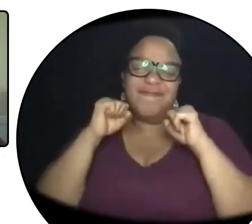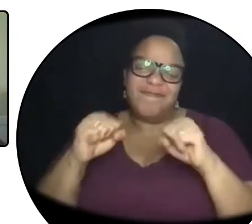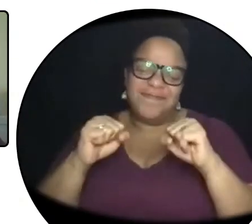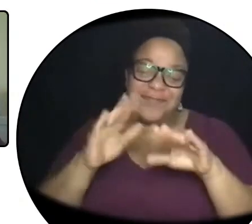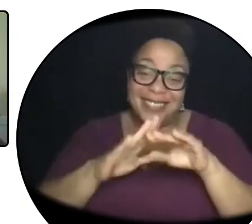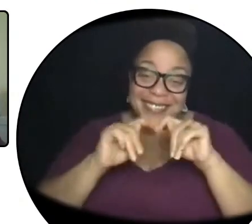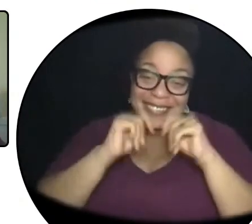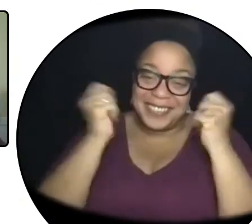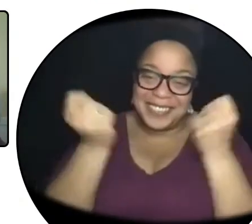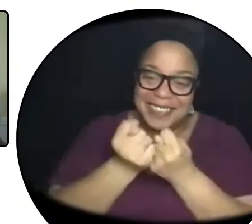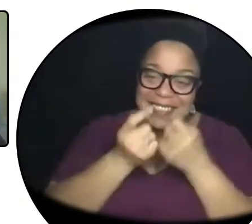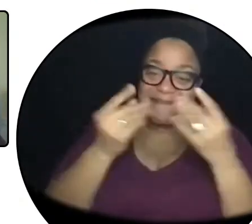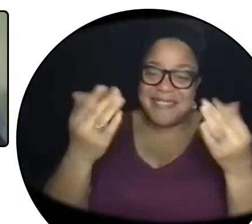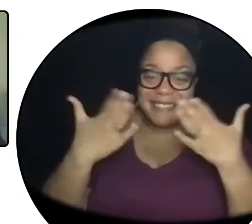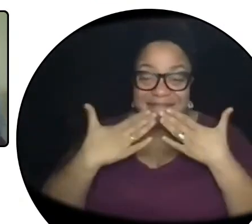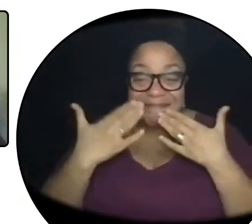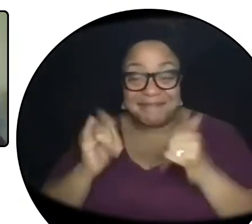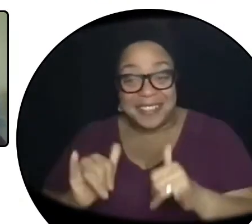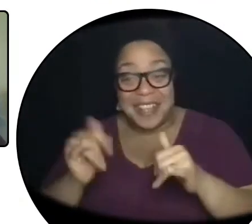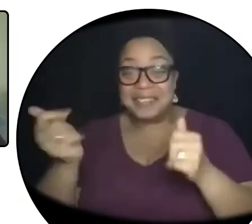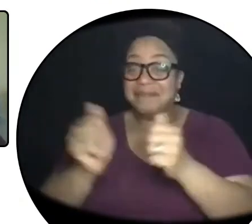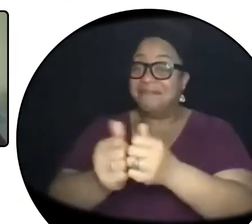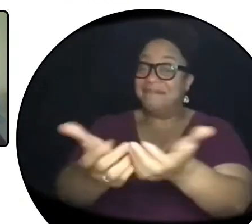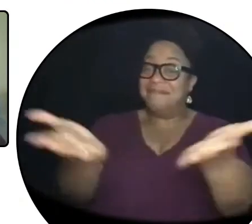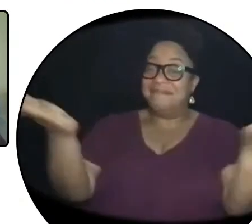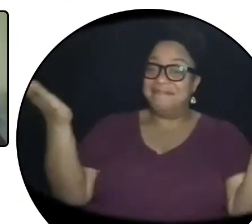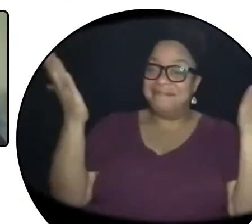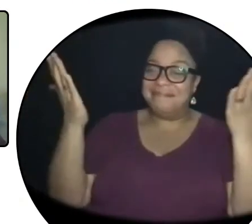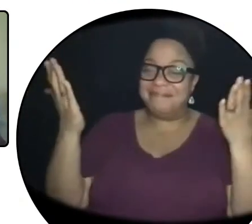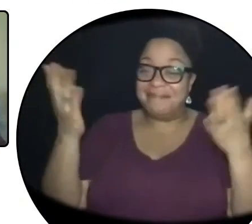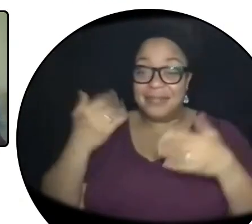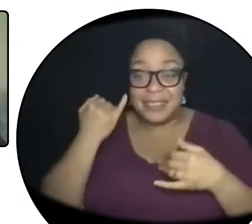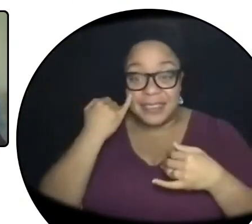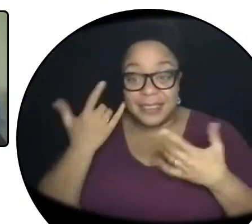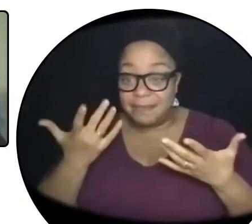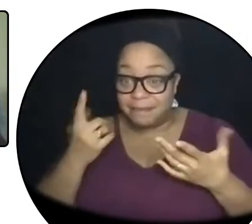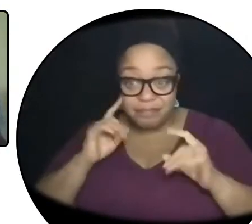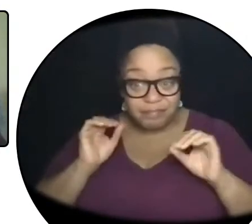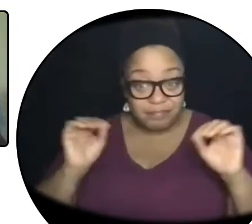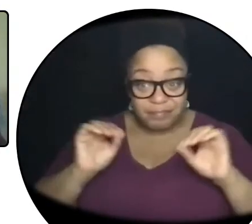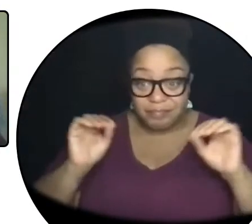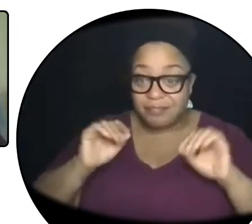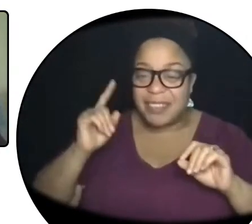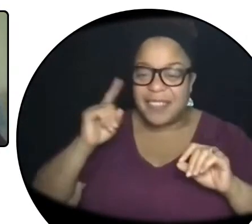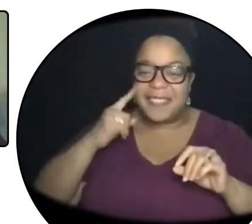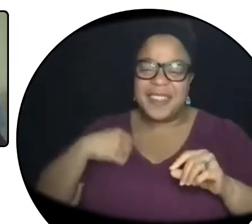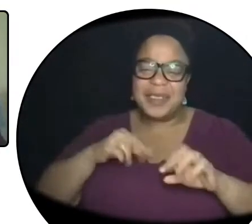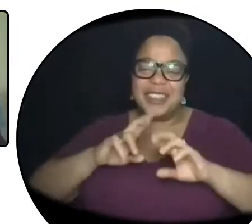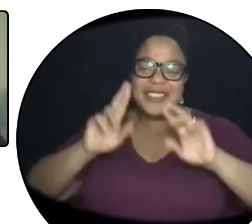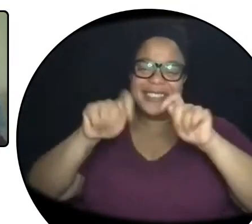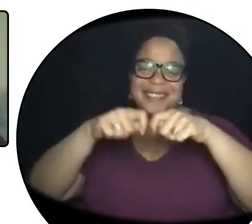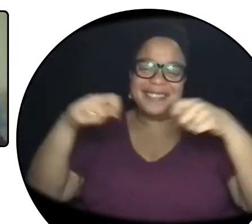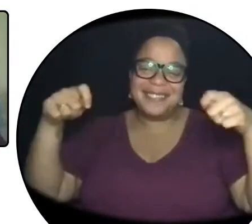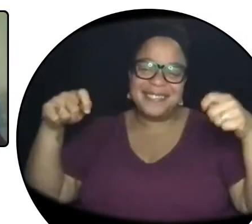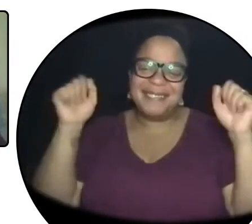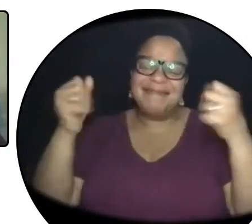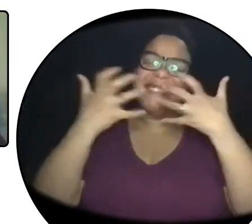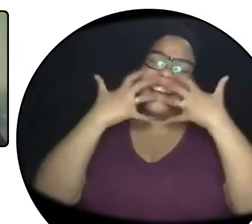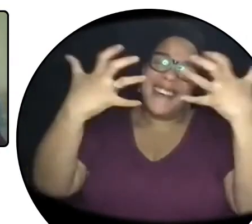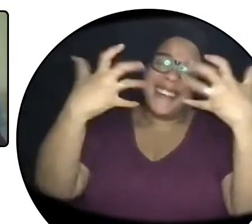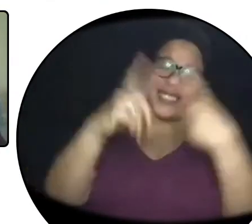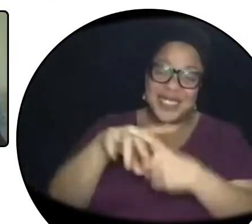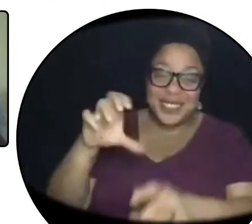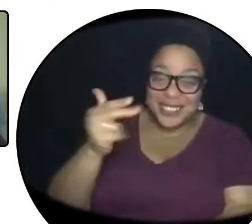Thank you. Thank you, Makani, for getting us all together and organized today. It's lovely to meet you. It's awesome.